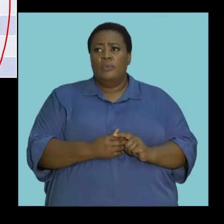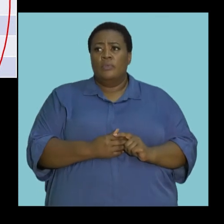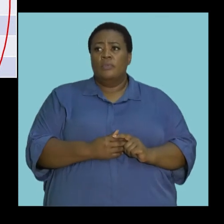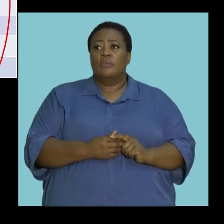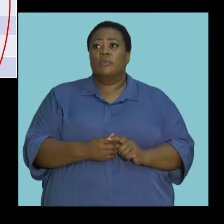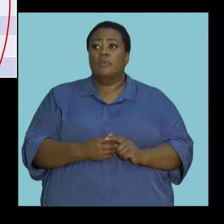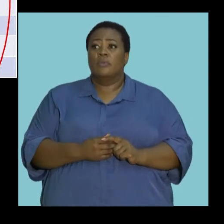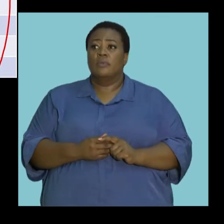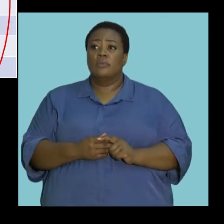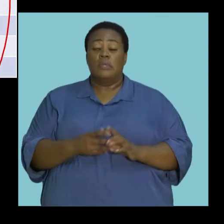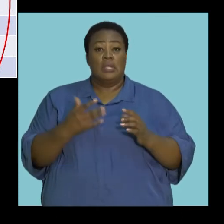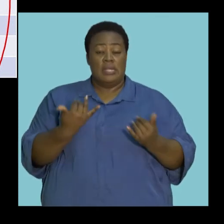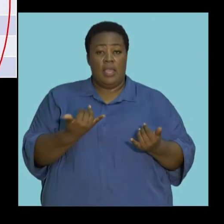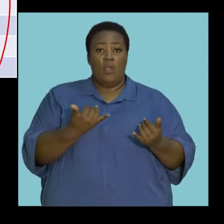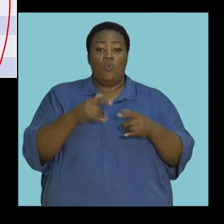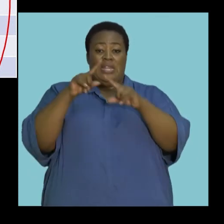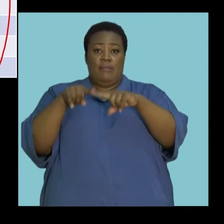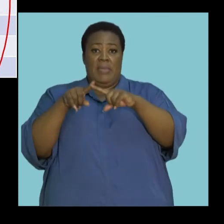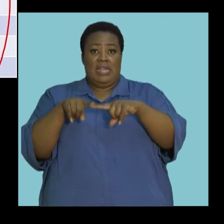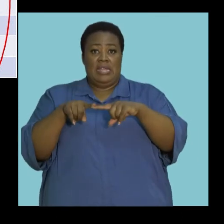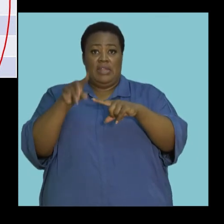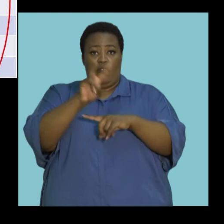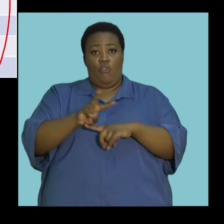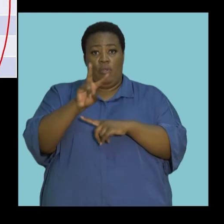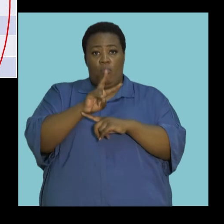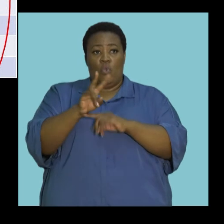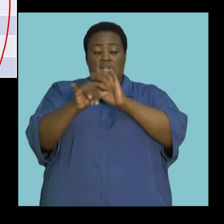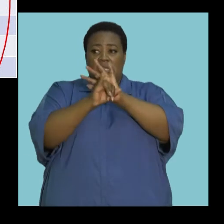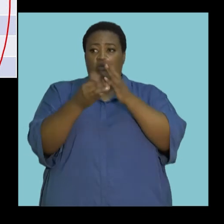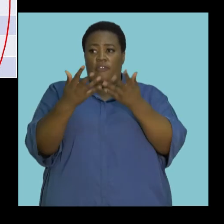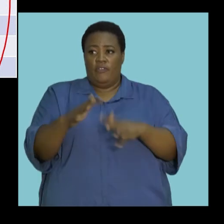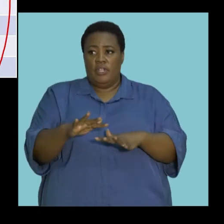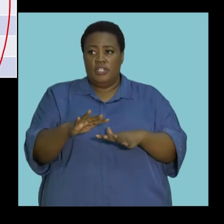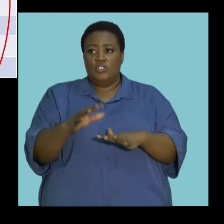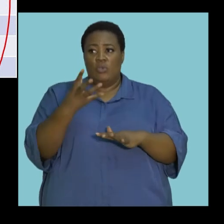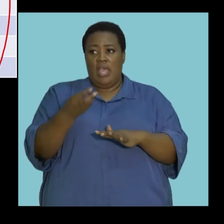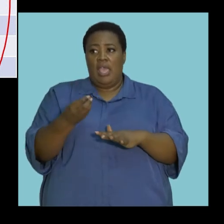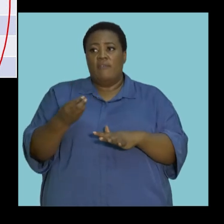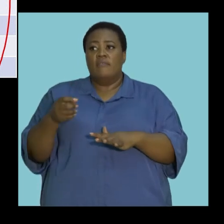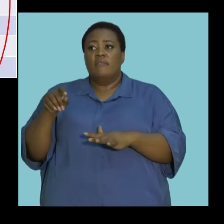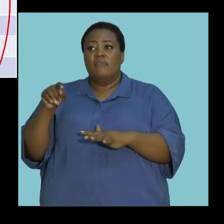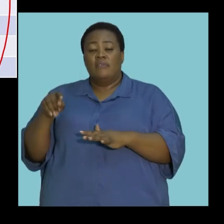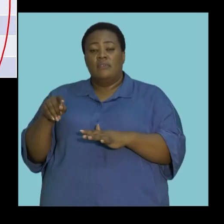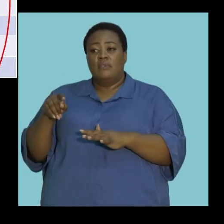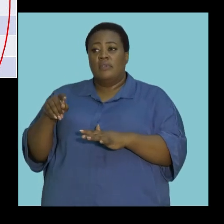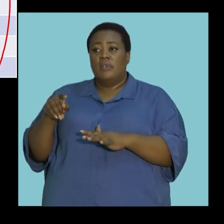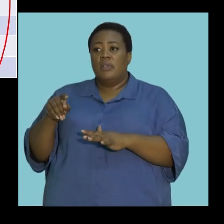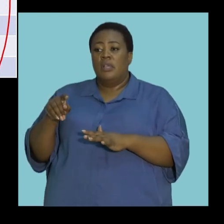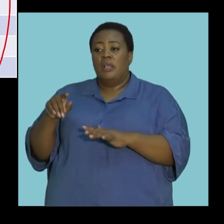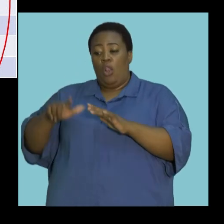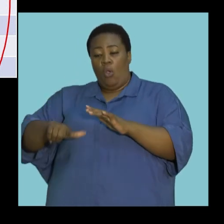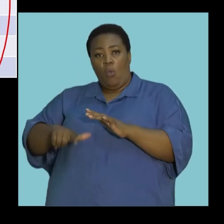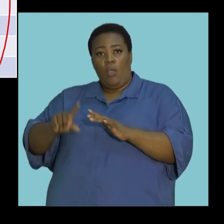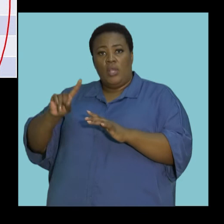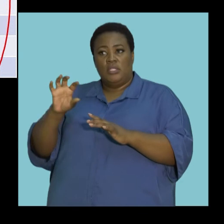So now that we have identified the dependent variable, let's look at our scale. So we've got a scale of the lowest value being